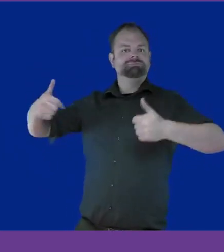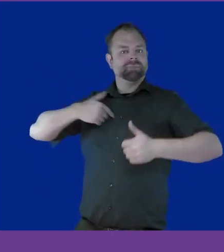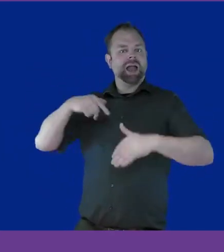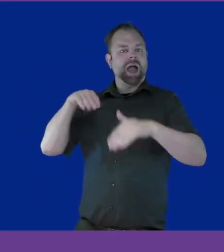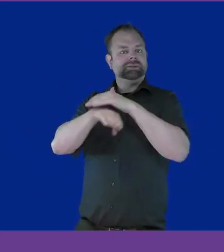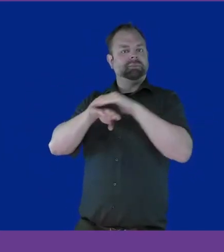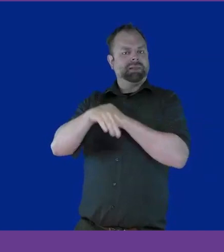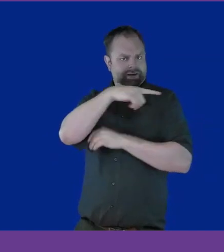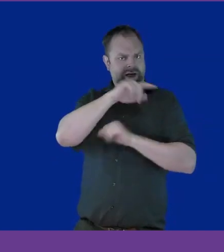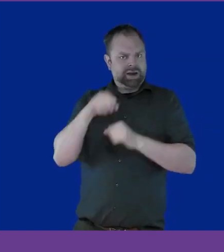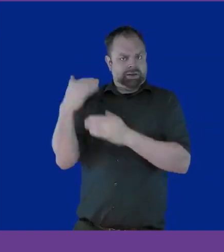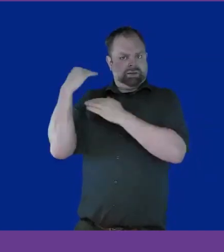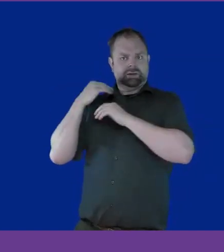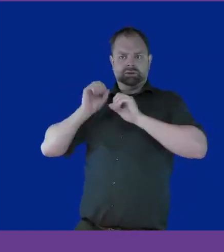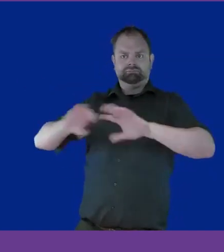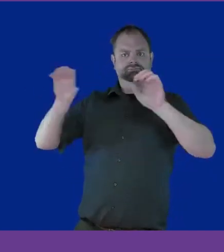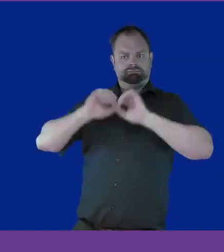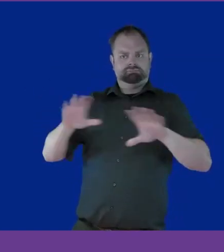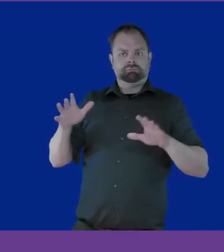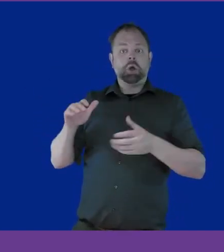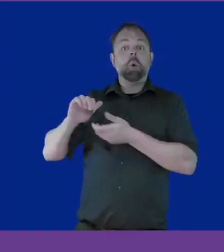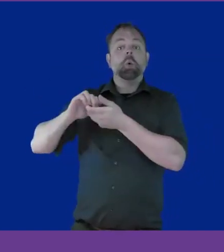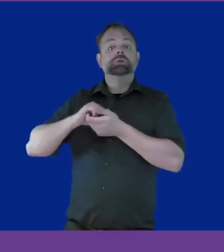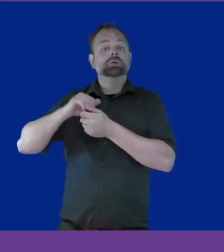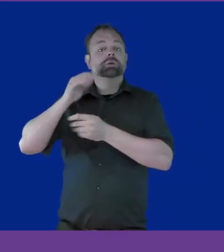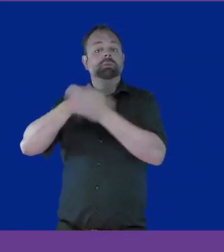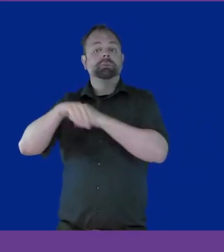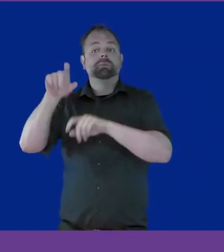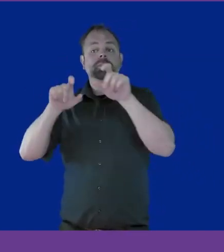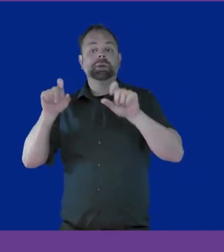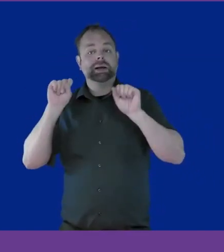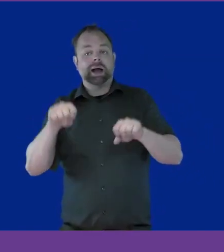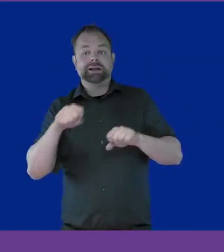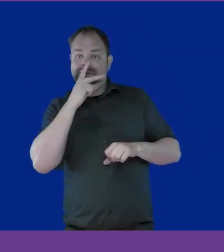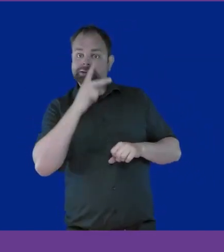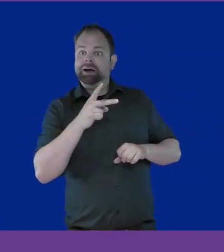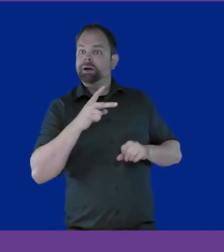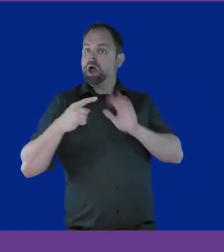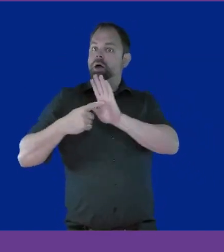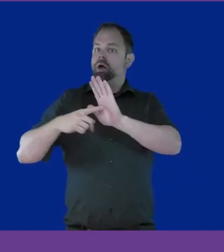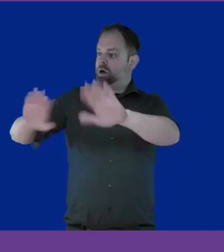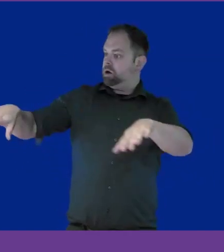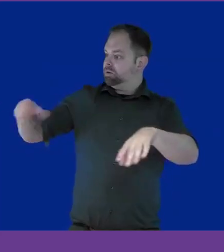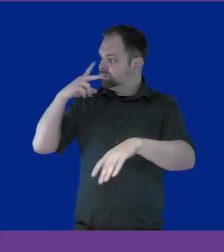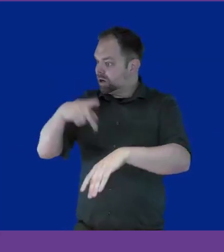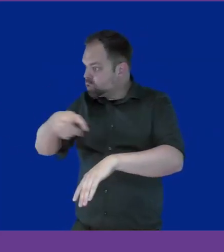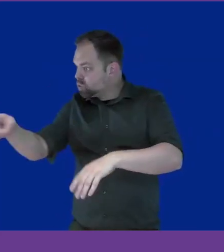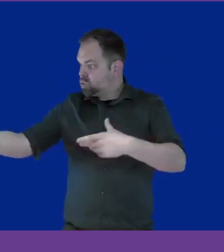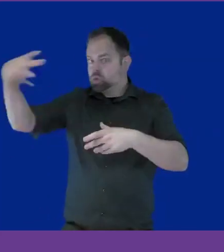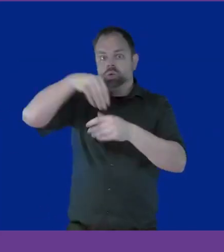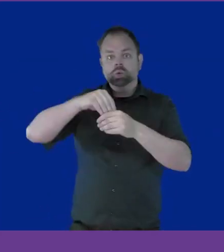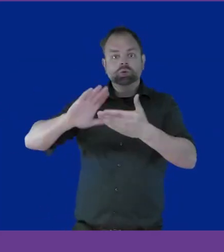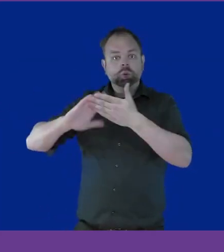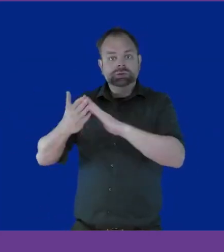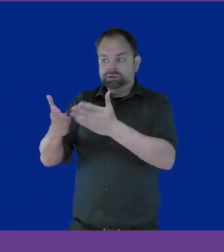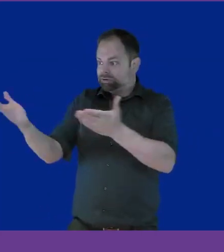Wonderful, thank you very much. Mariana, I'm sure your DG is not only working on security. When